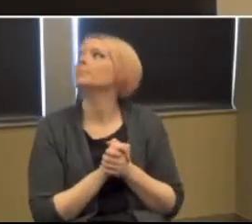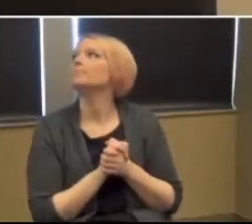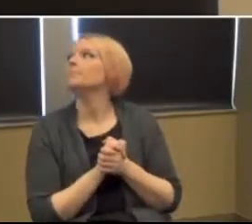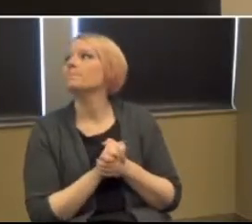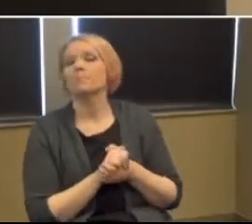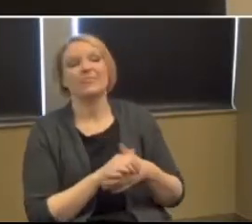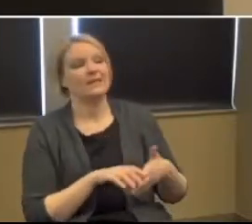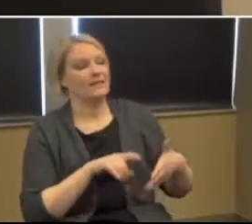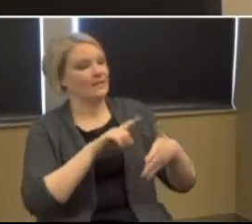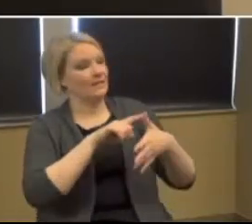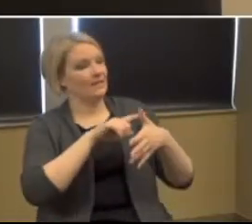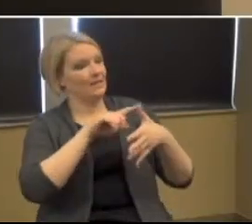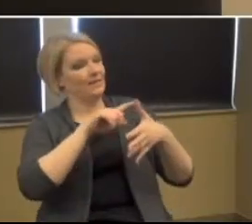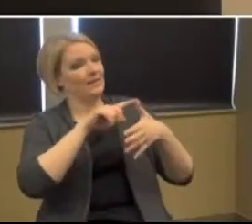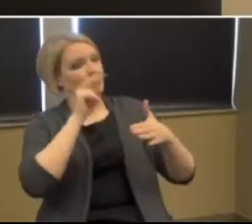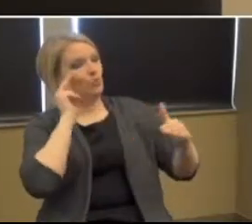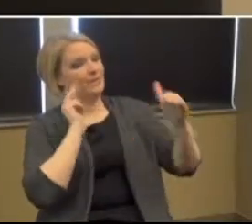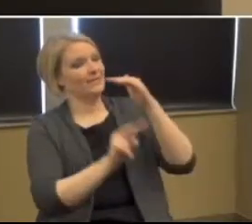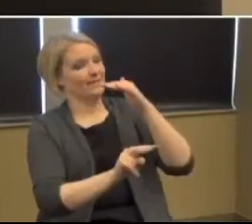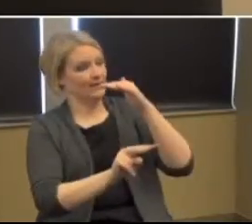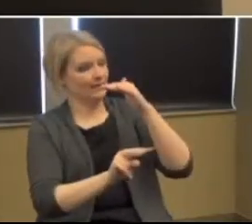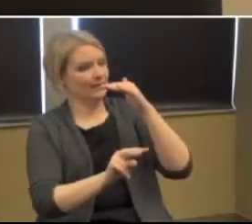coming next kind of thing.